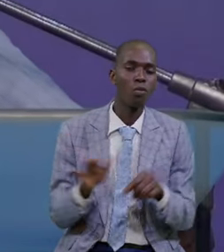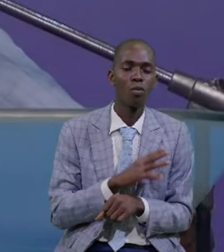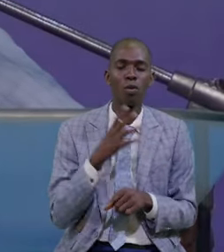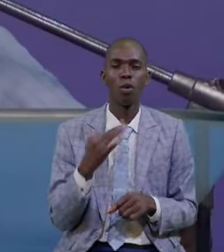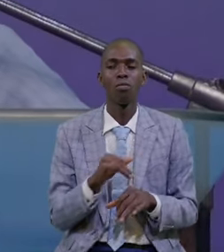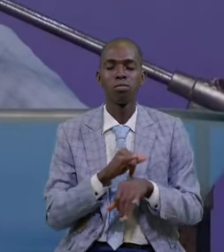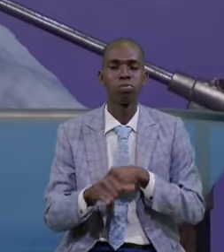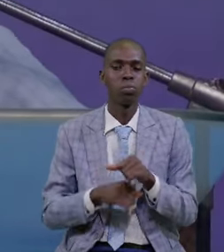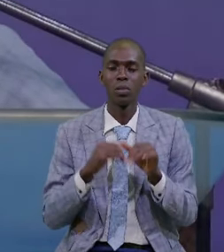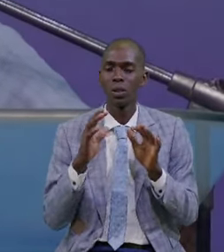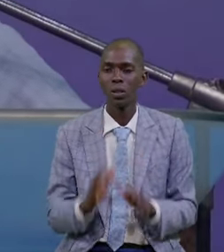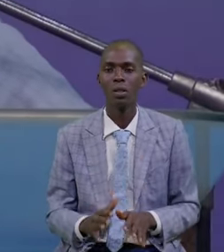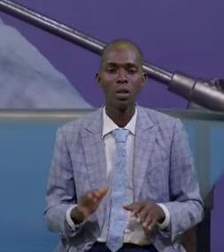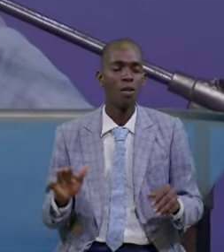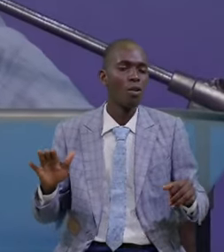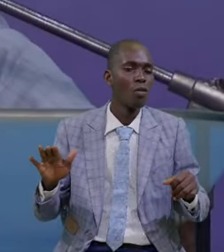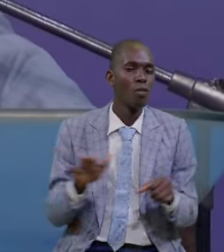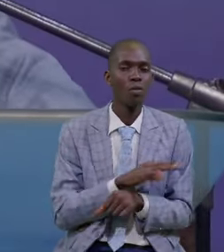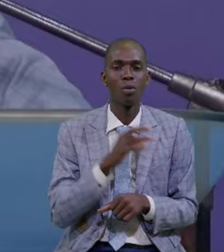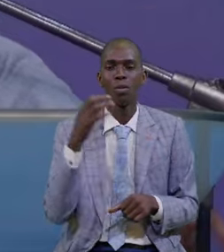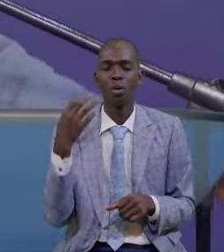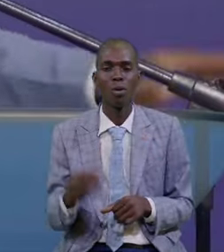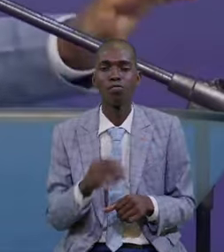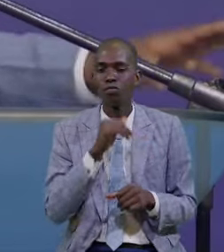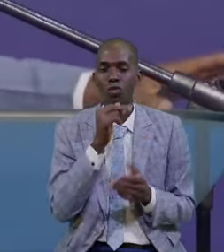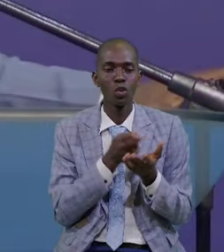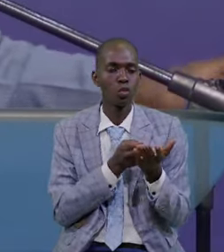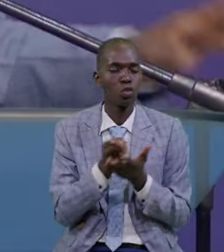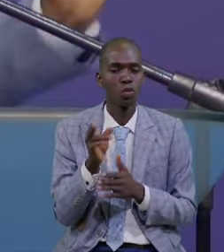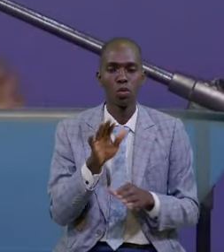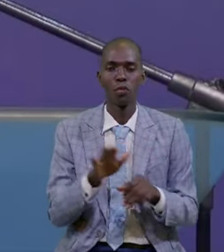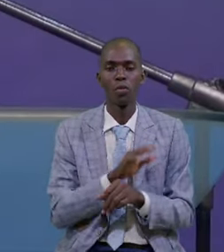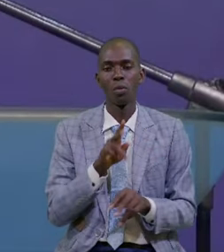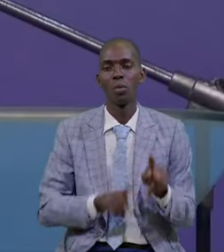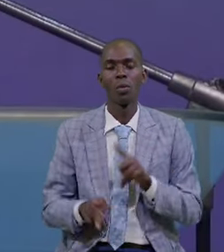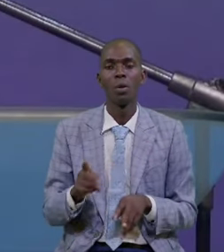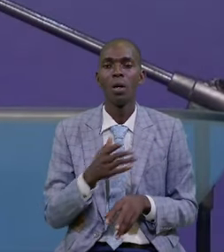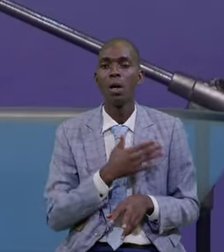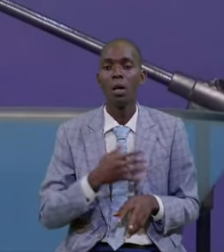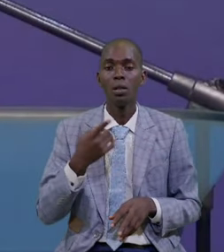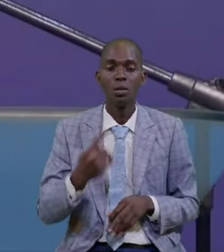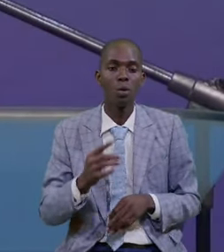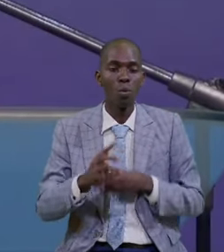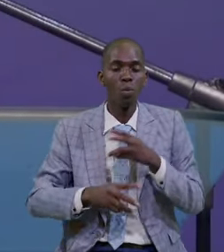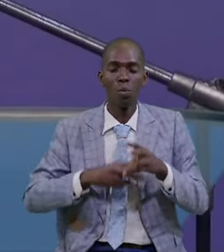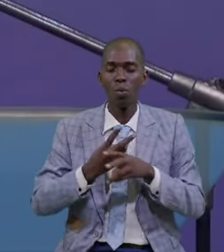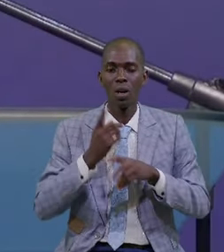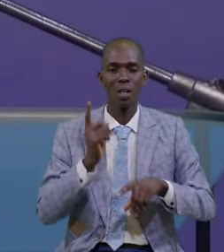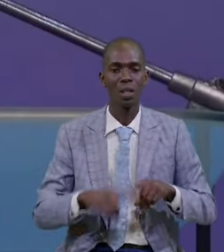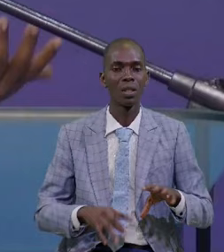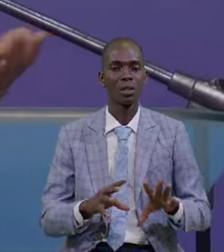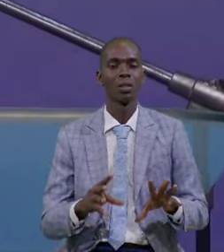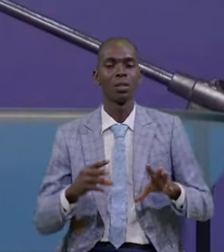world of untruthful people, and the world cannot receive the Holy